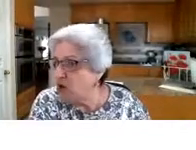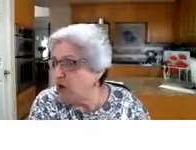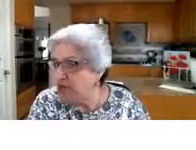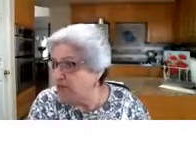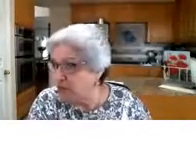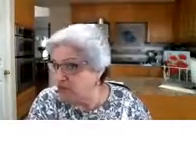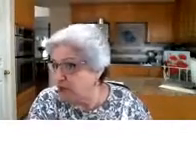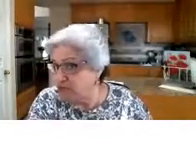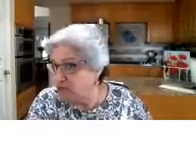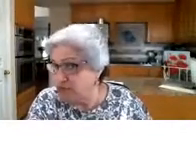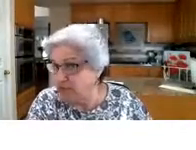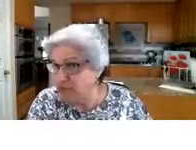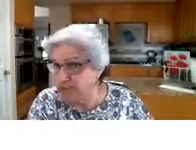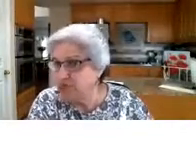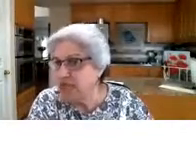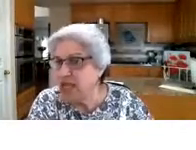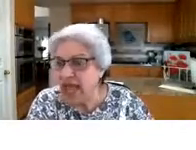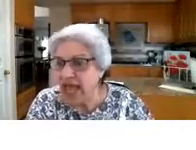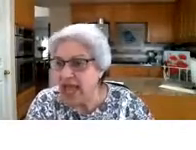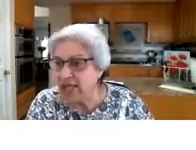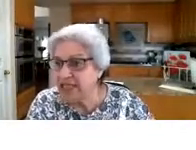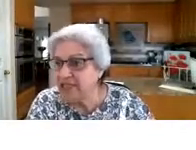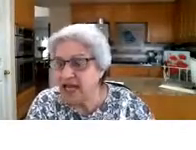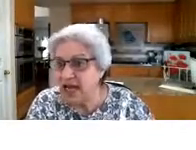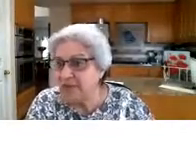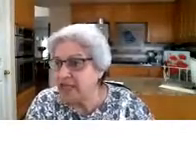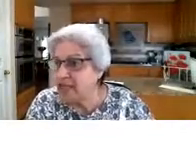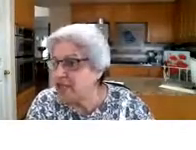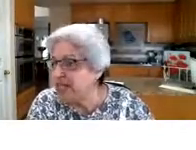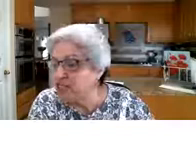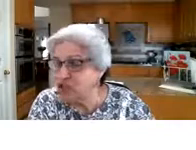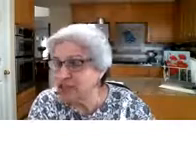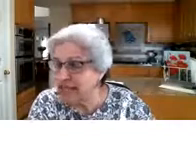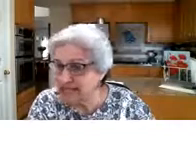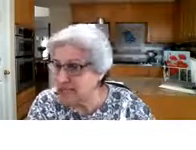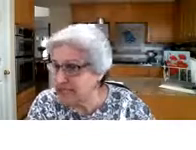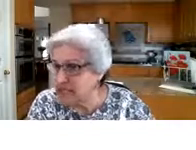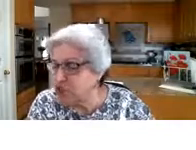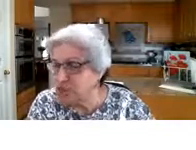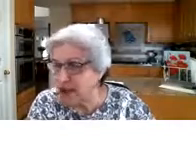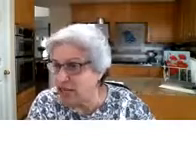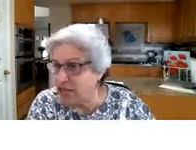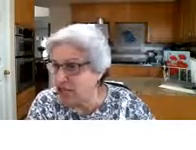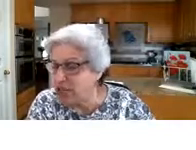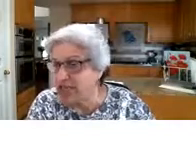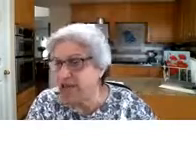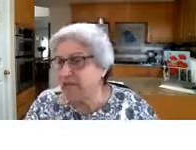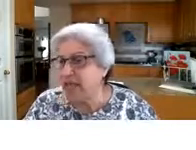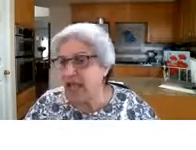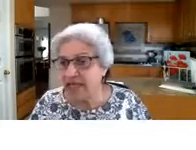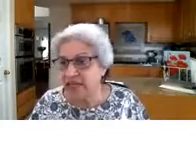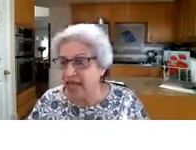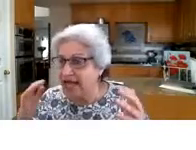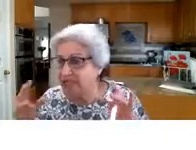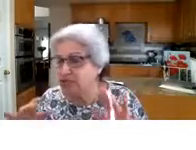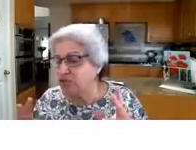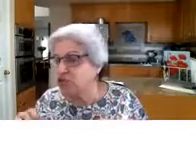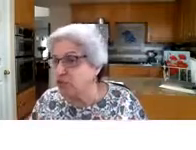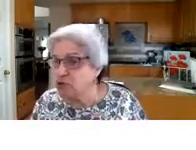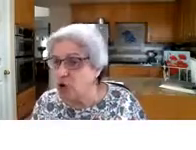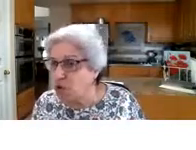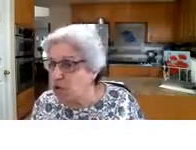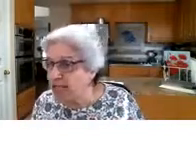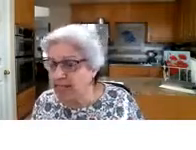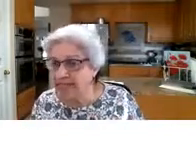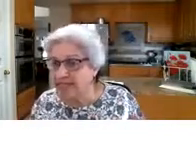up for if you have a smartphone, and it'll send you text message reminders. And it'll ask you